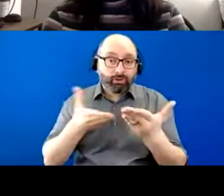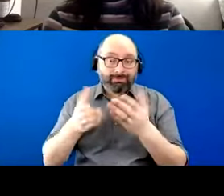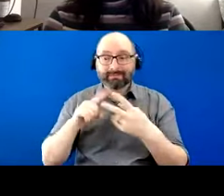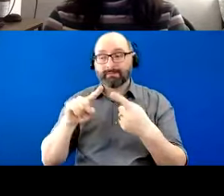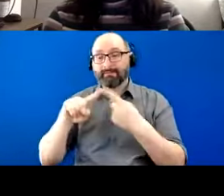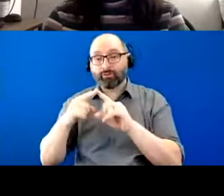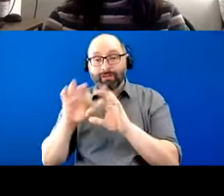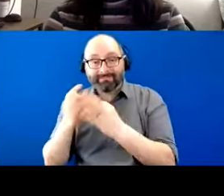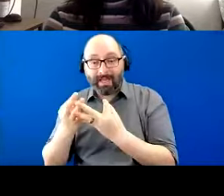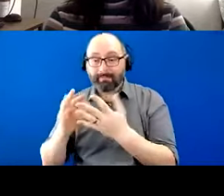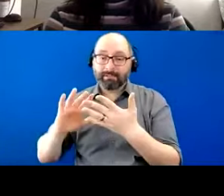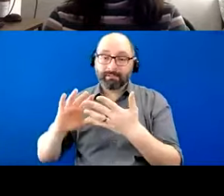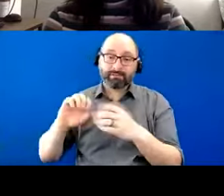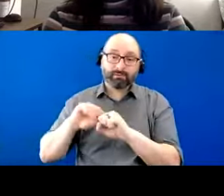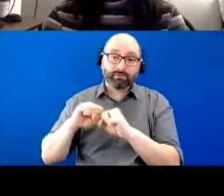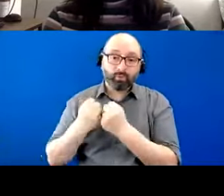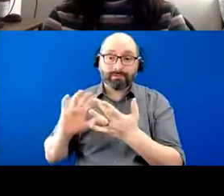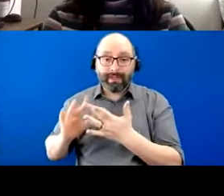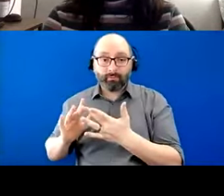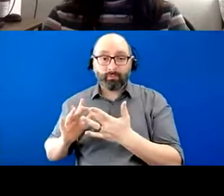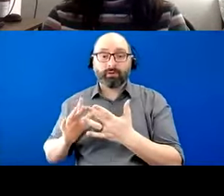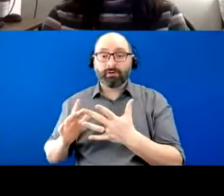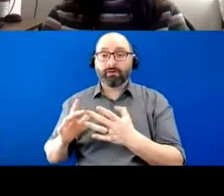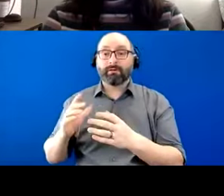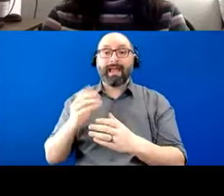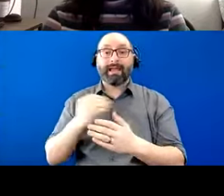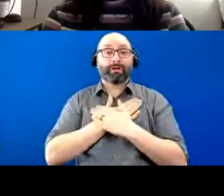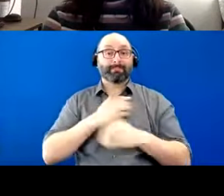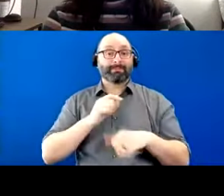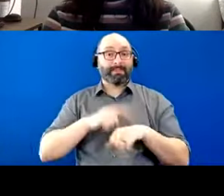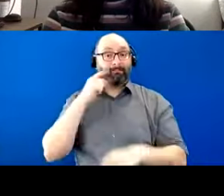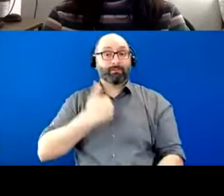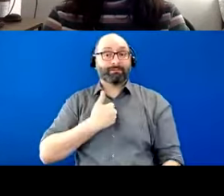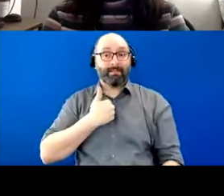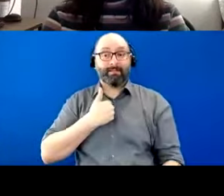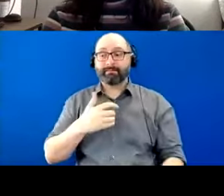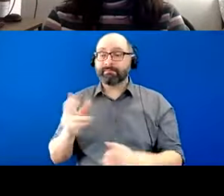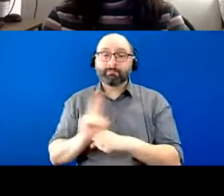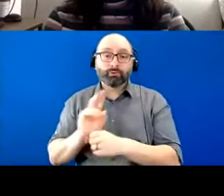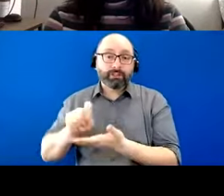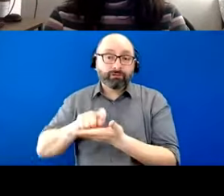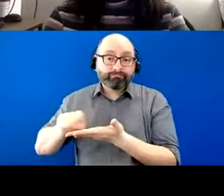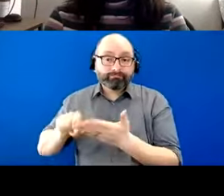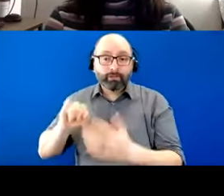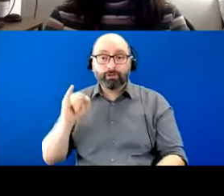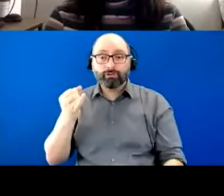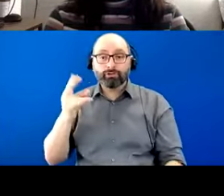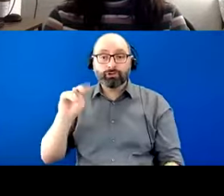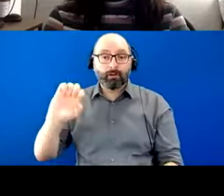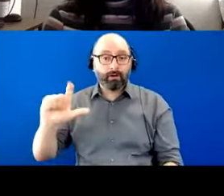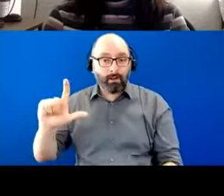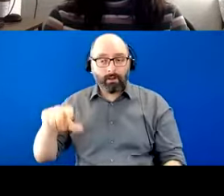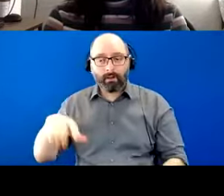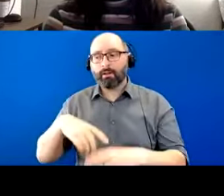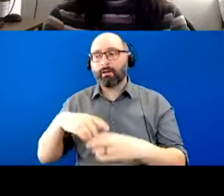family in our social network, and also respite time for ourselves through journaling, and even